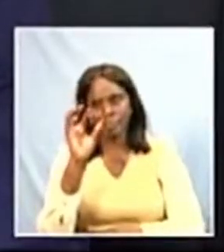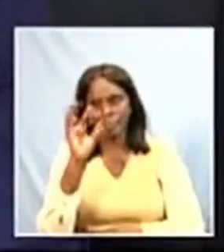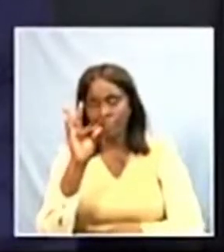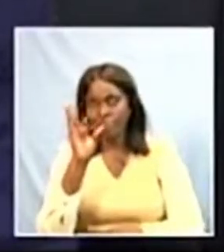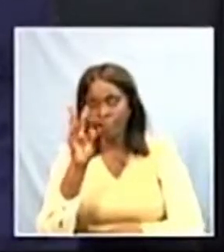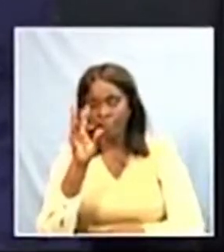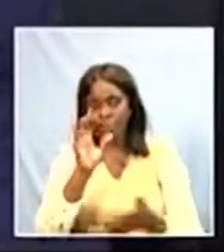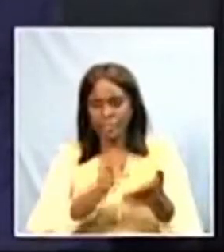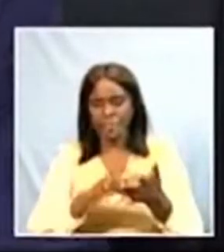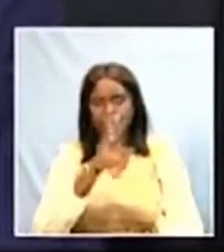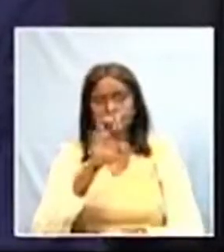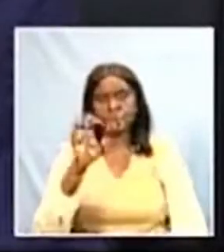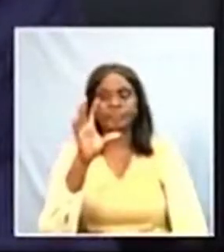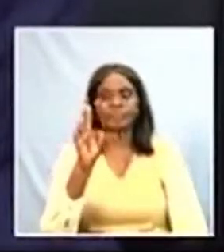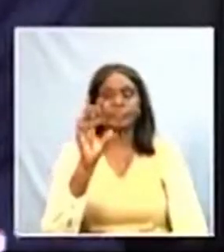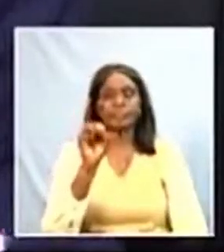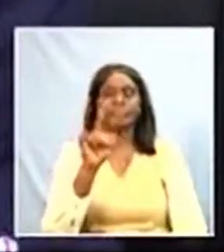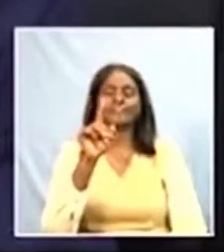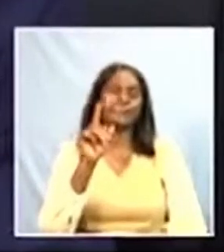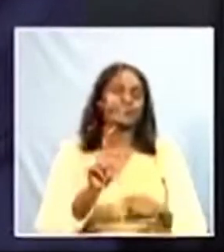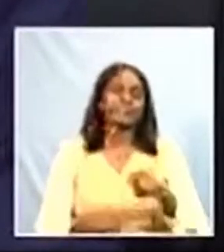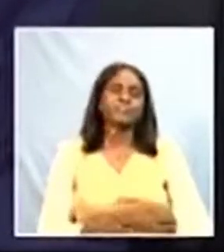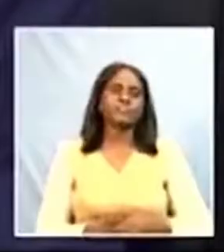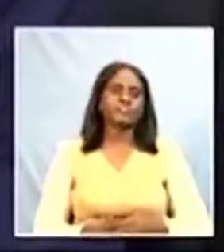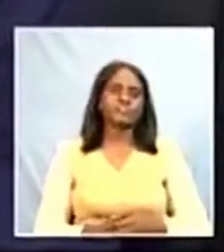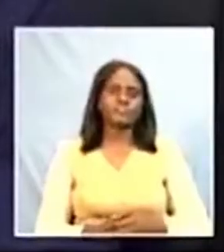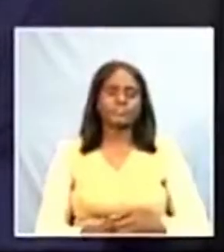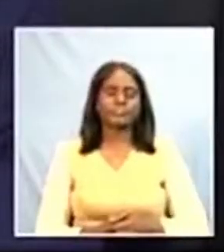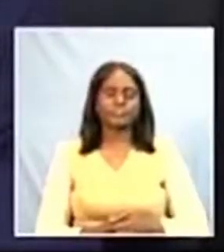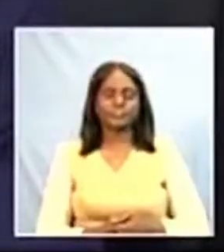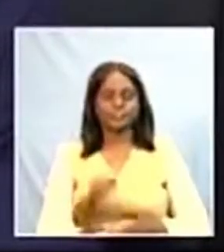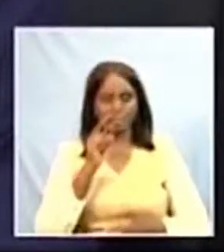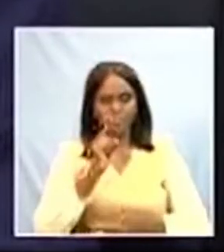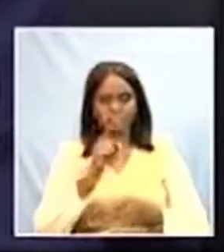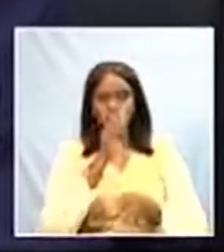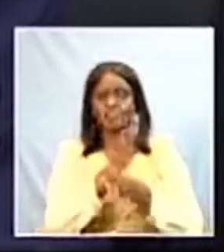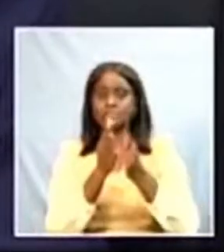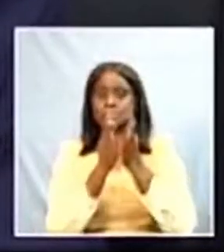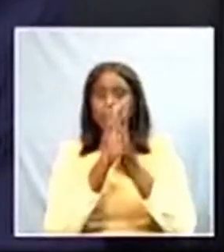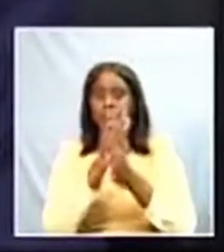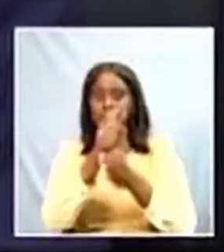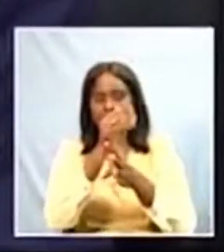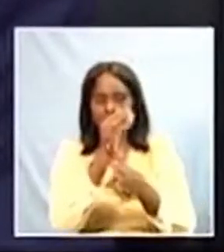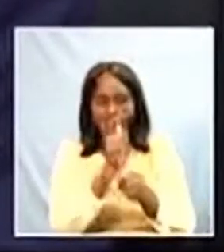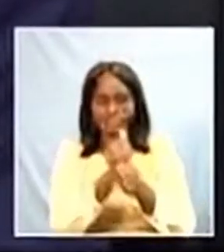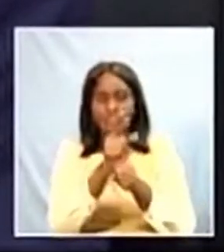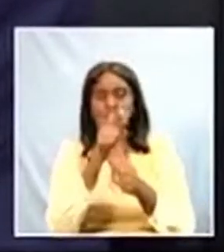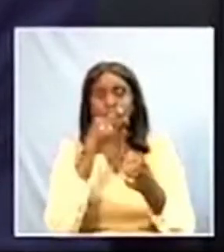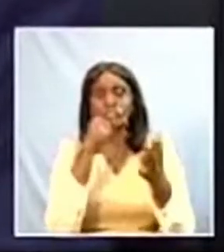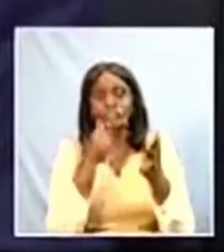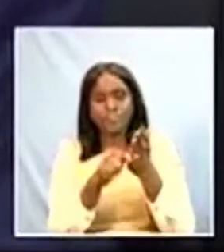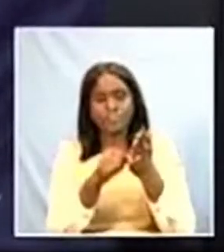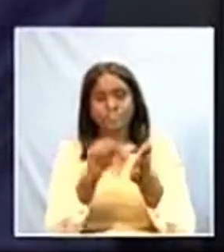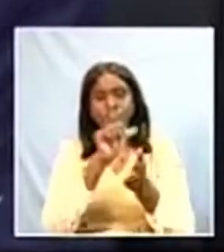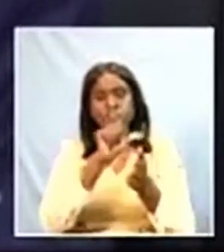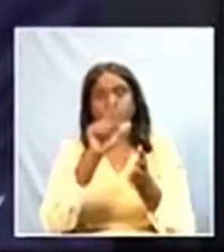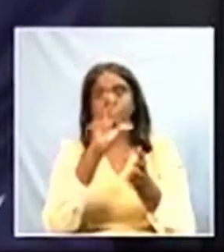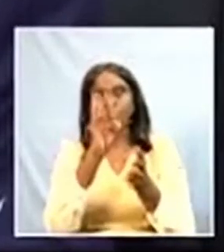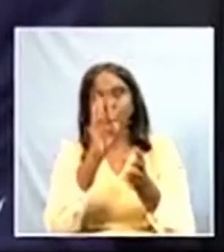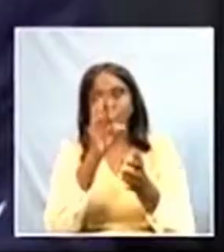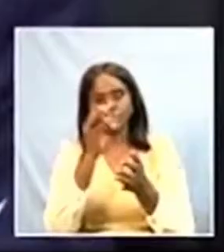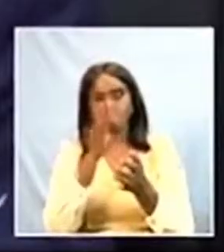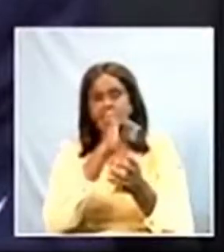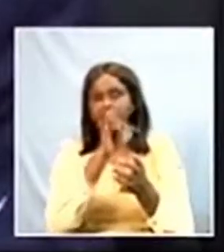96,570. Chair, you cannot, even if you are a contractor, you receive such a letter on the 26th